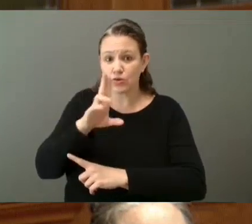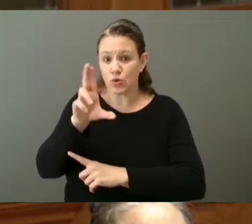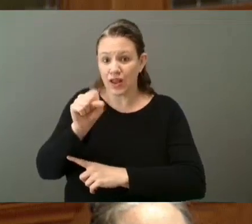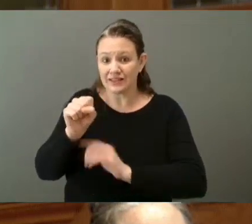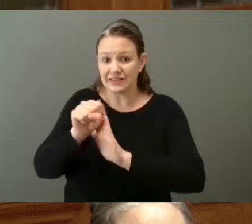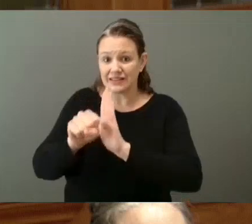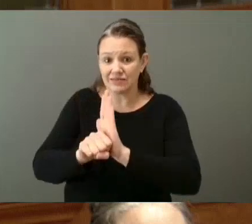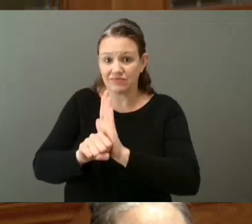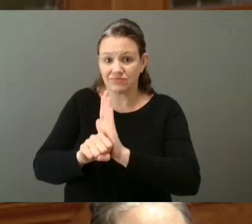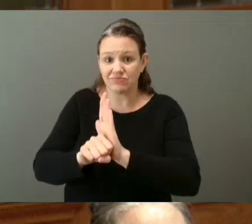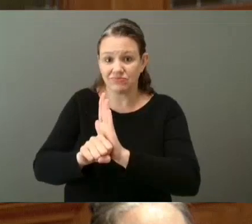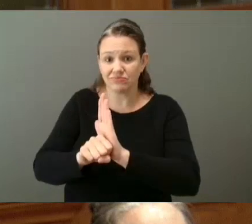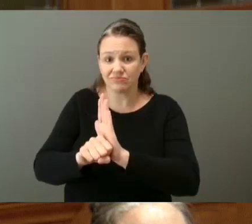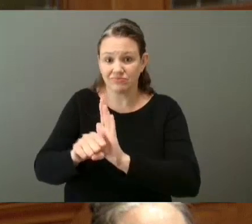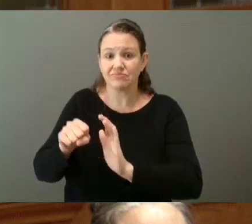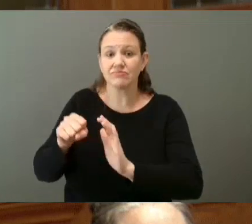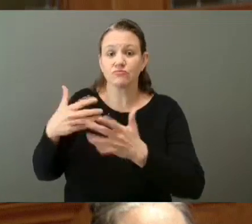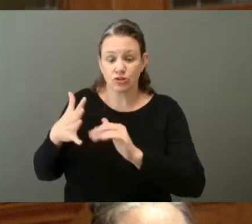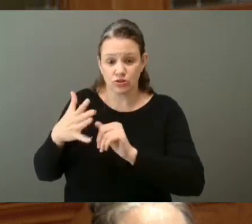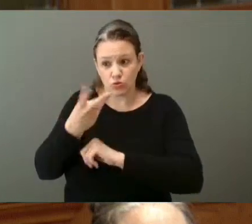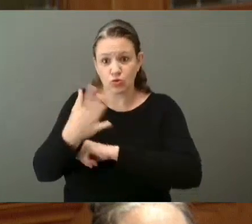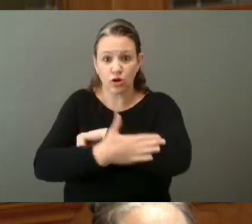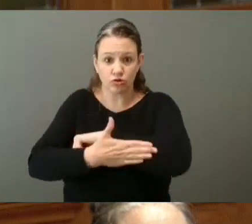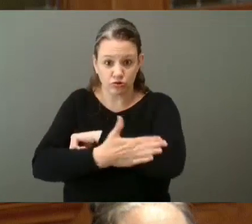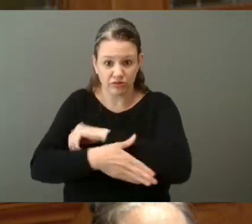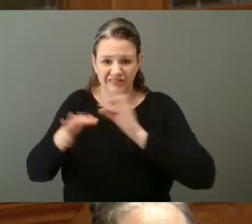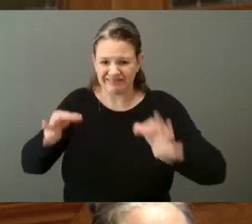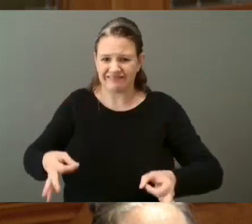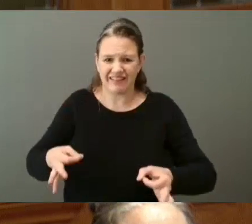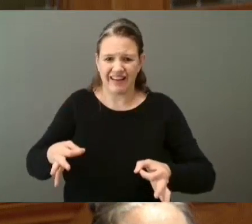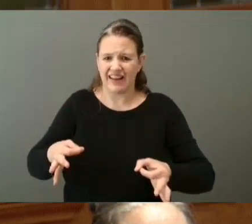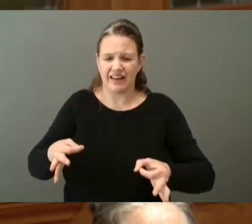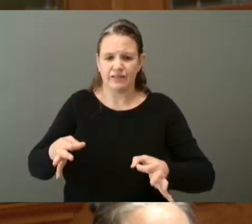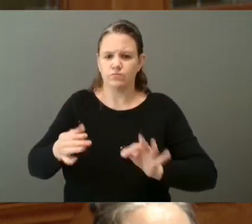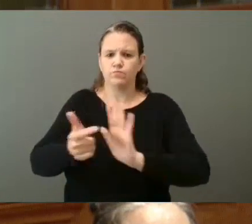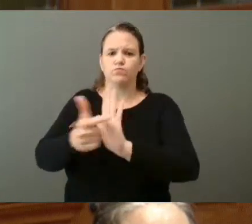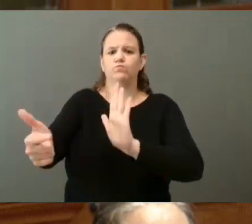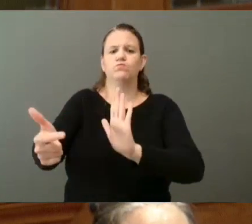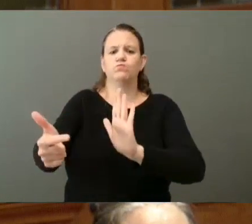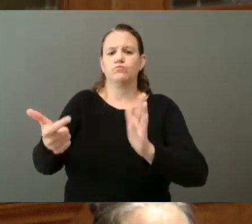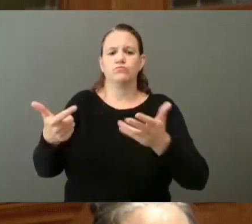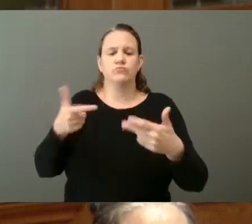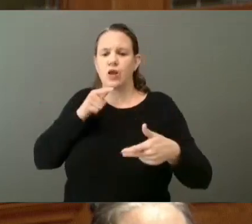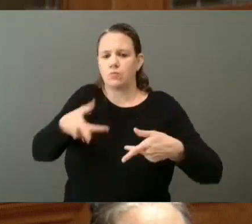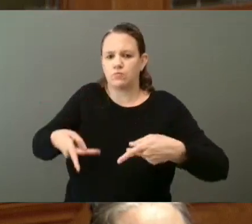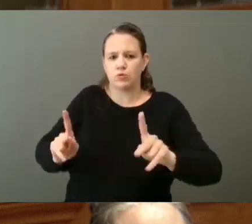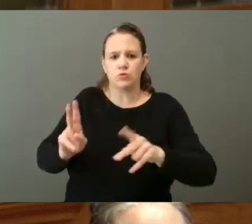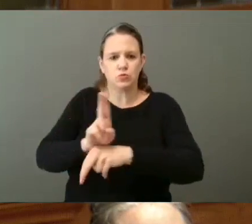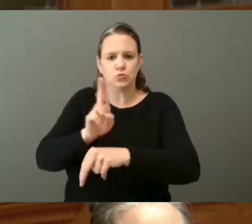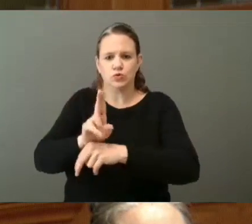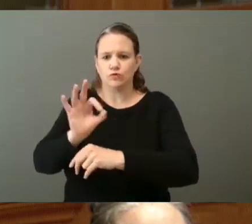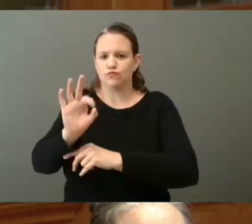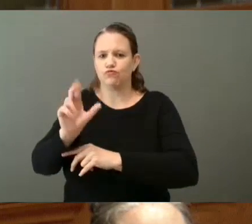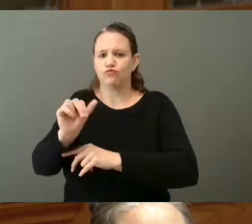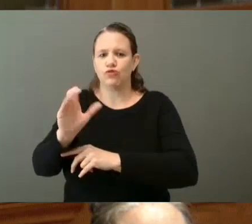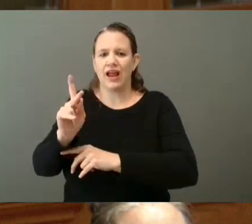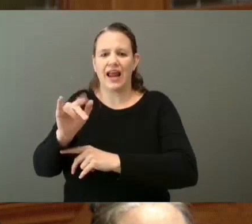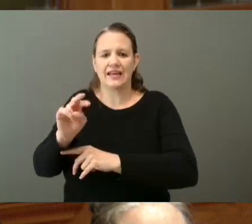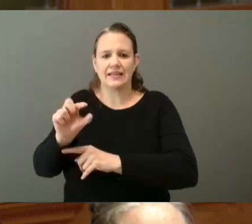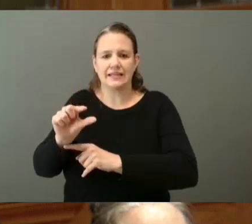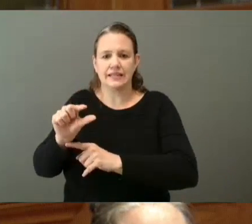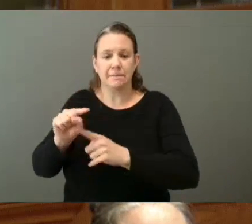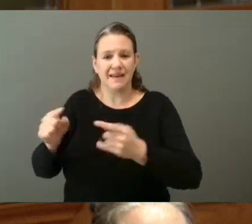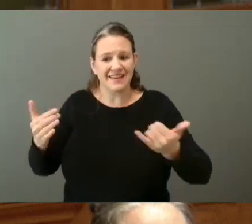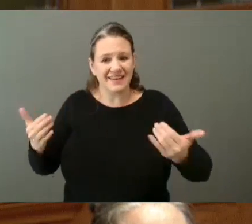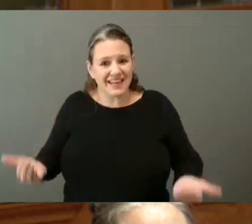year. BC is one of the few jurisdictions that is hell-bent on expanding methane gas and